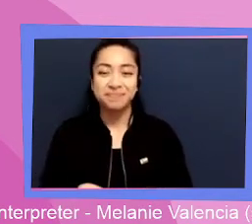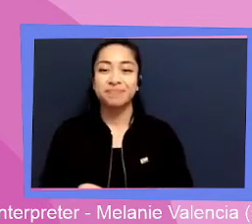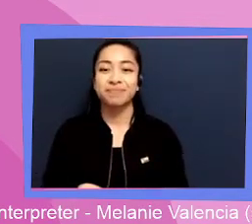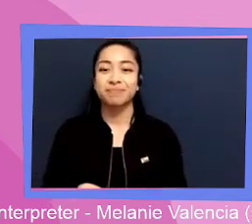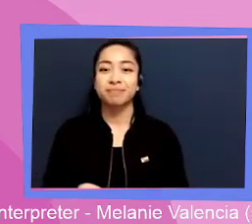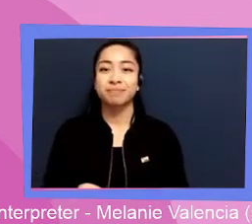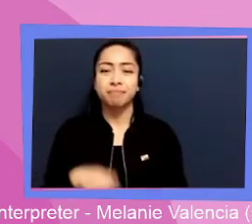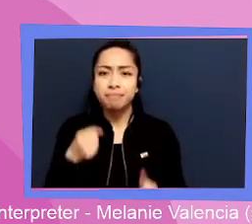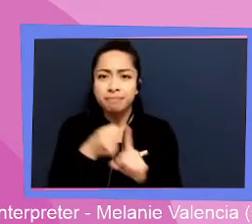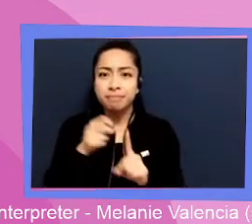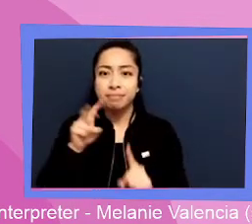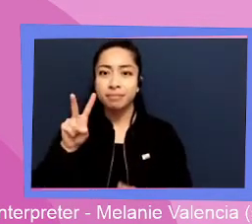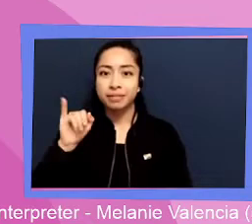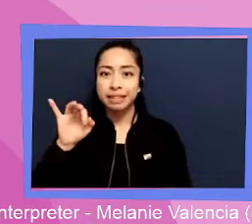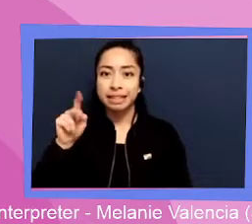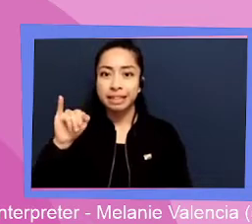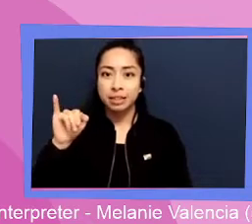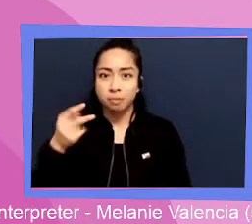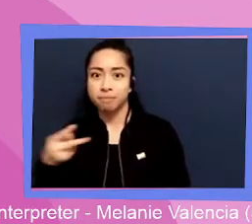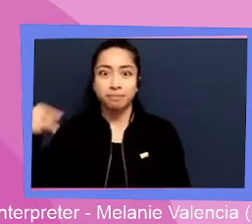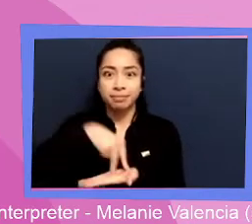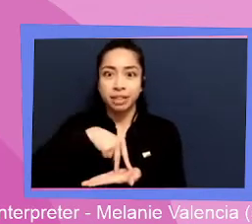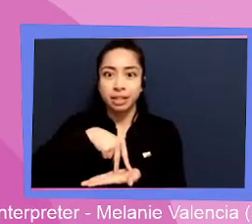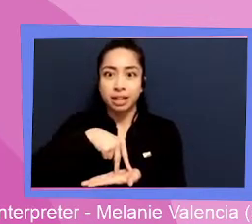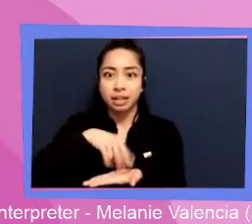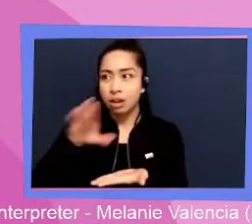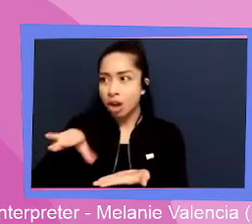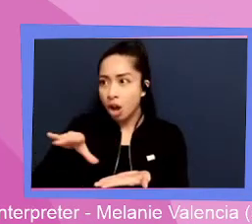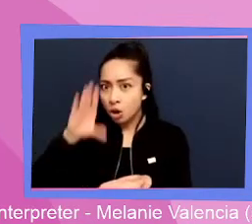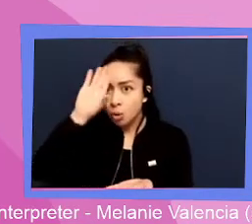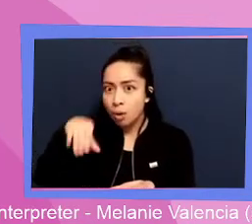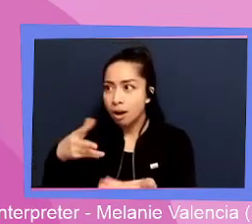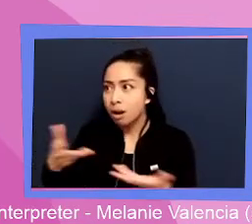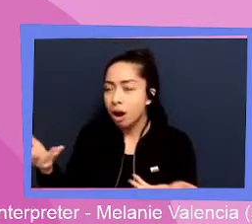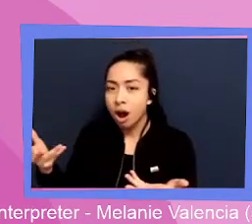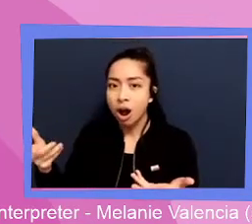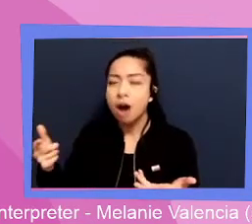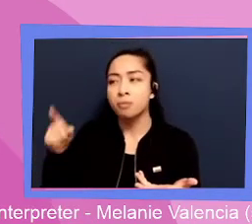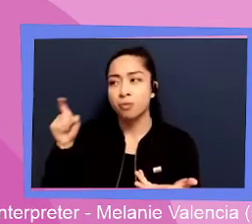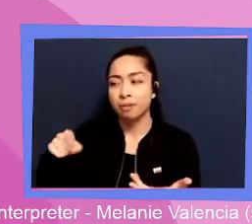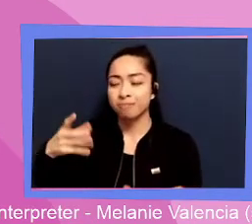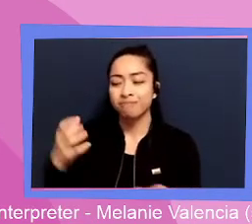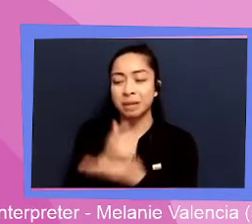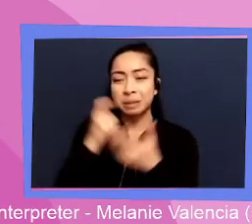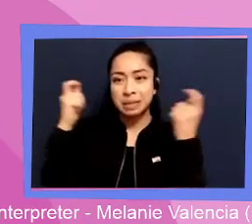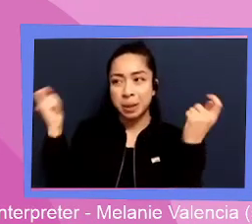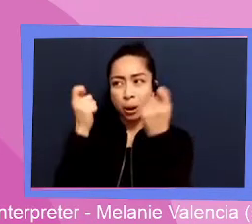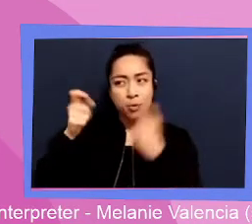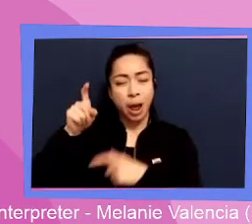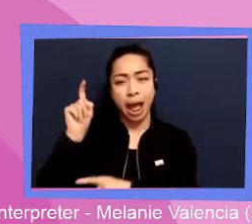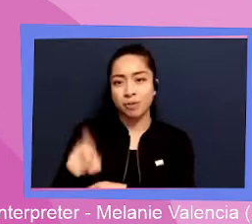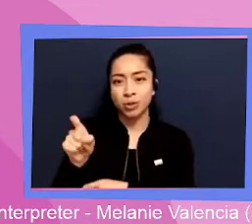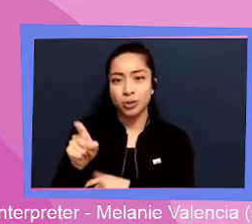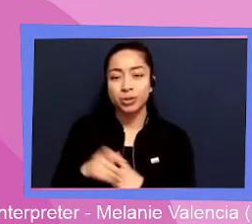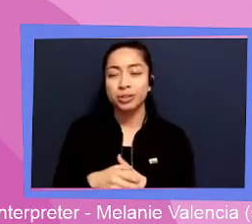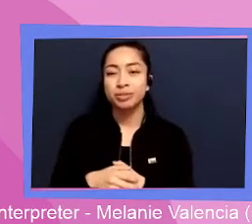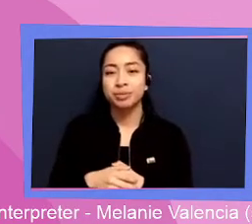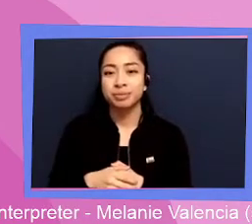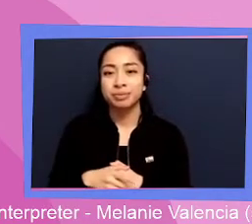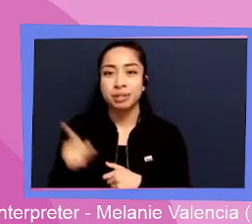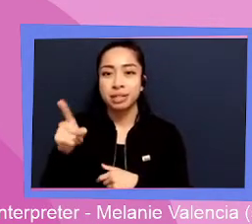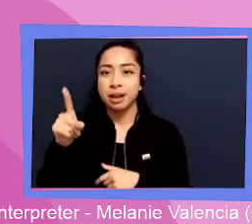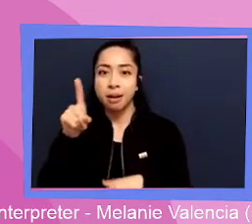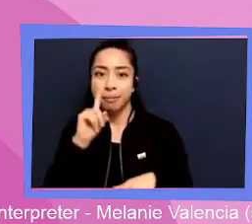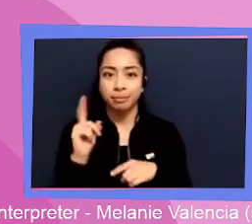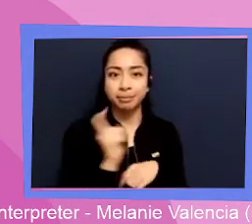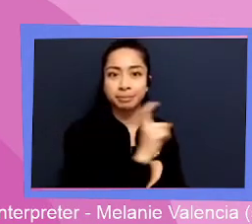Suddenly Vicky was back on her feet. You know what? This calls for a capital C celebration. She disappeared into the living